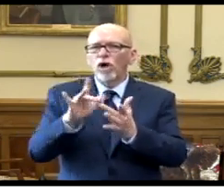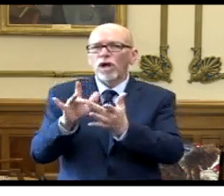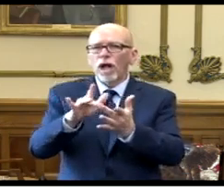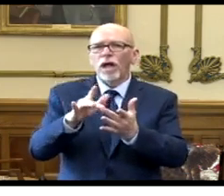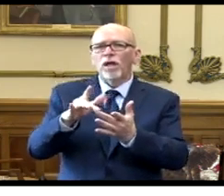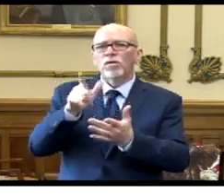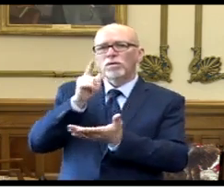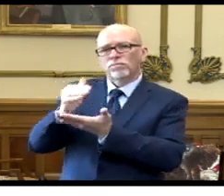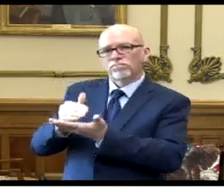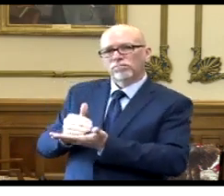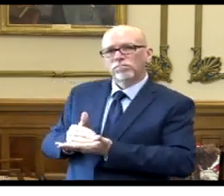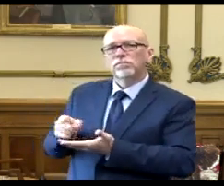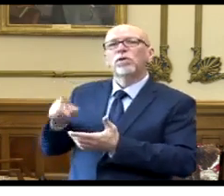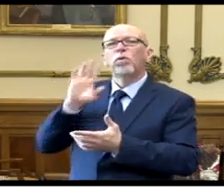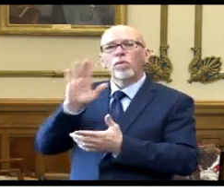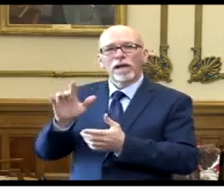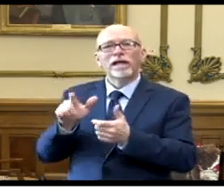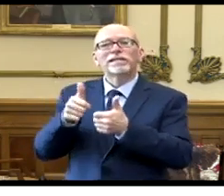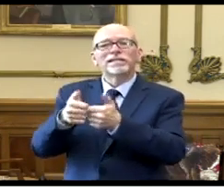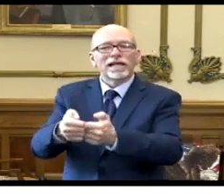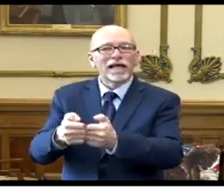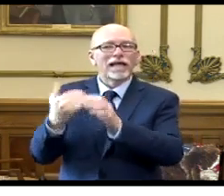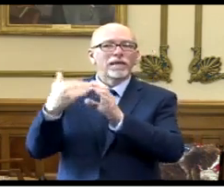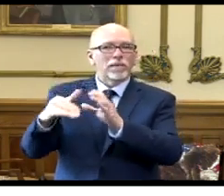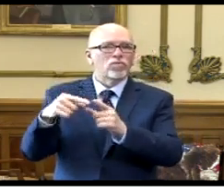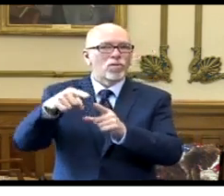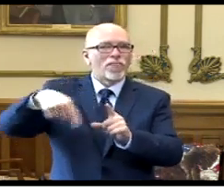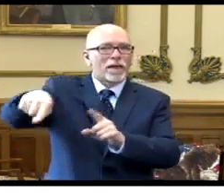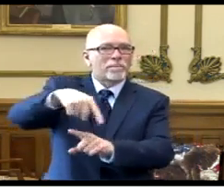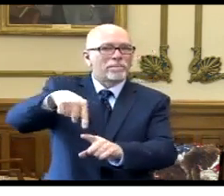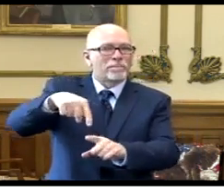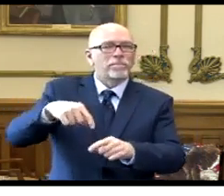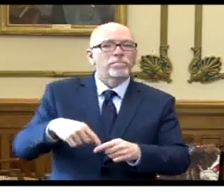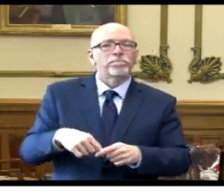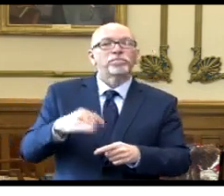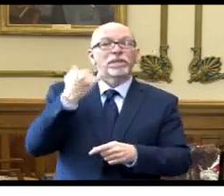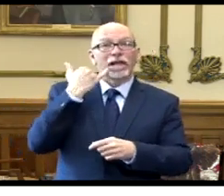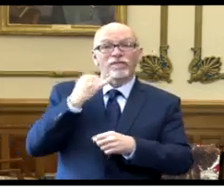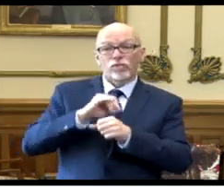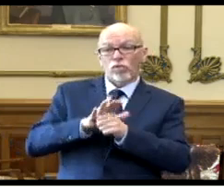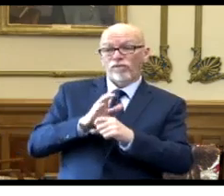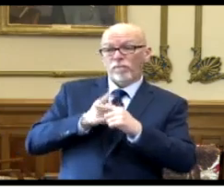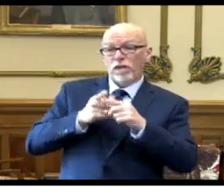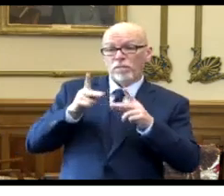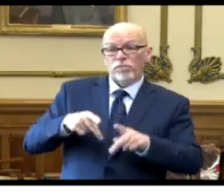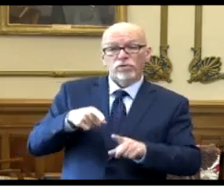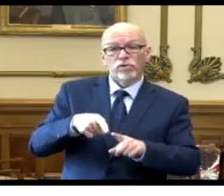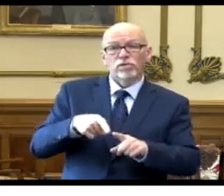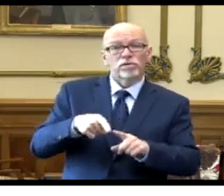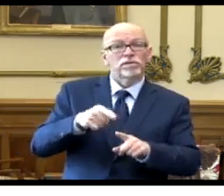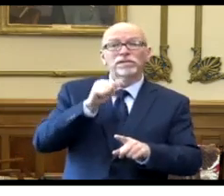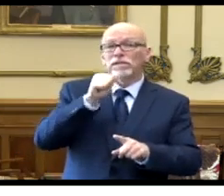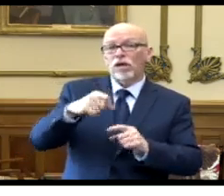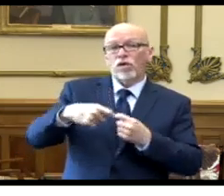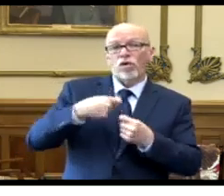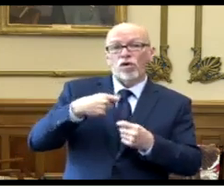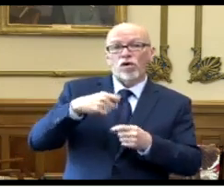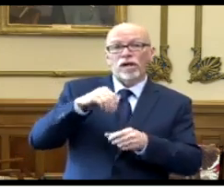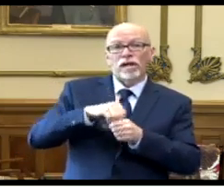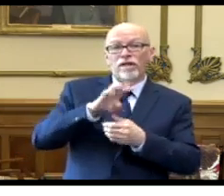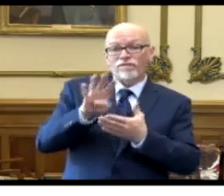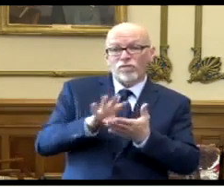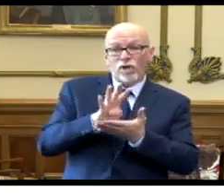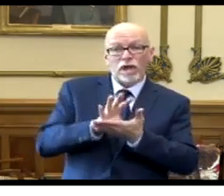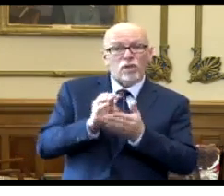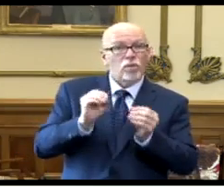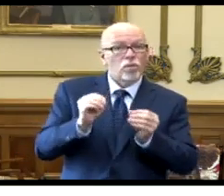then send a text or an email to each of those contacts. If the COVID-positive individual does not call within 4 hours,